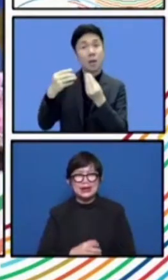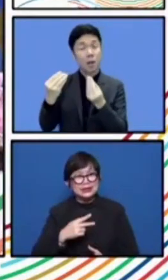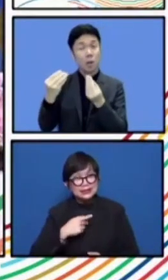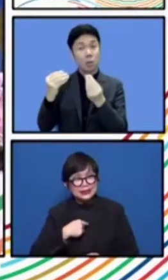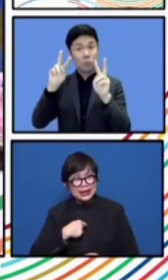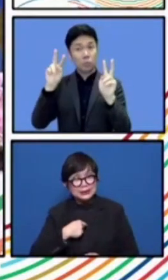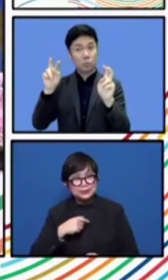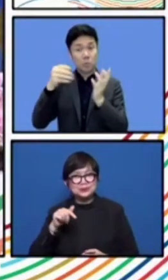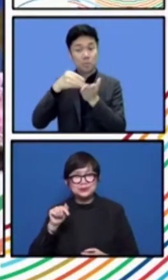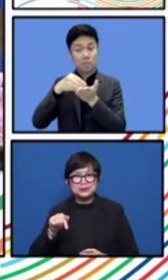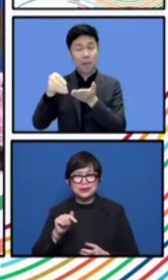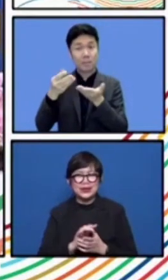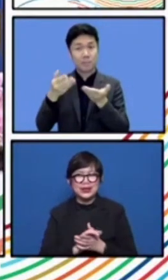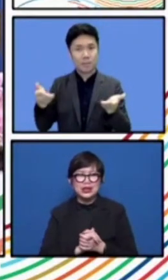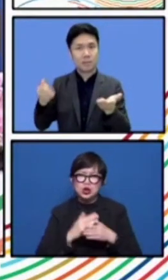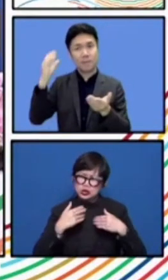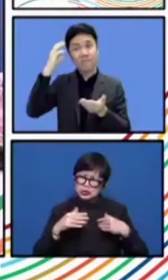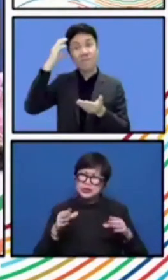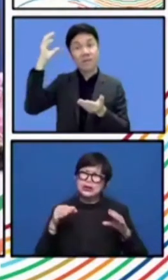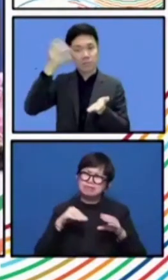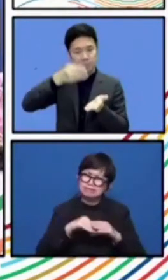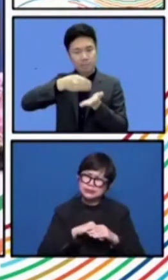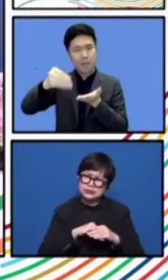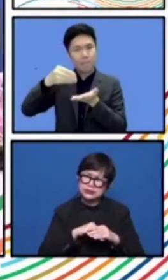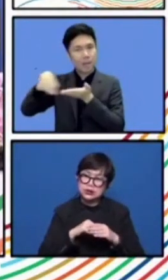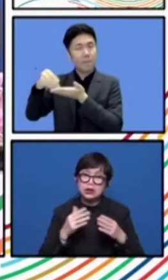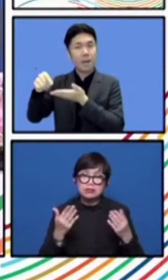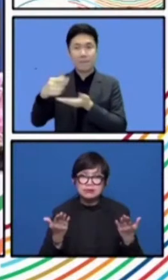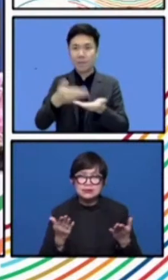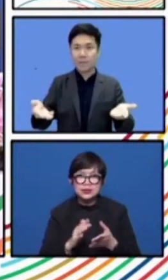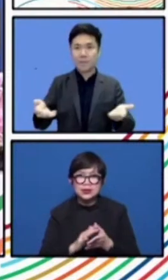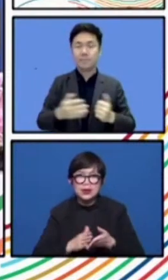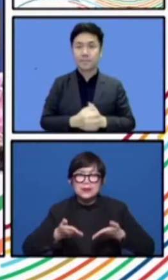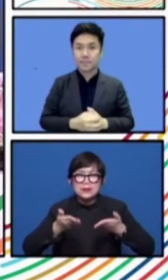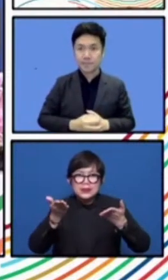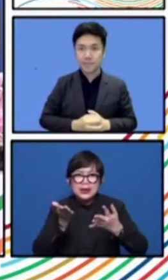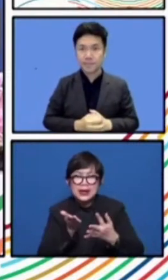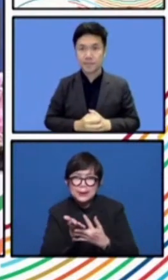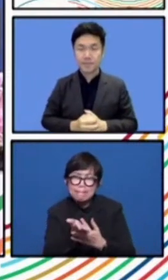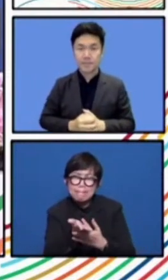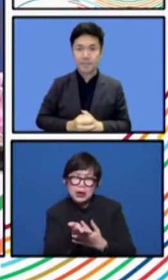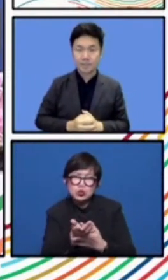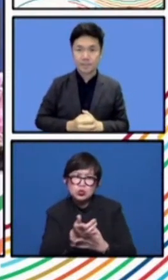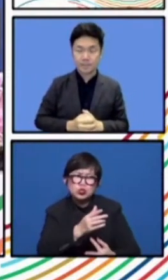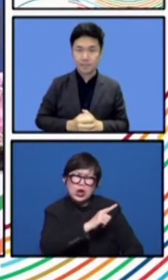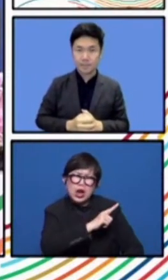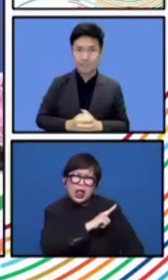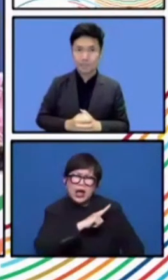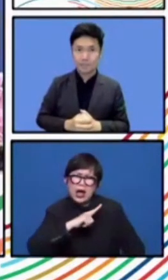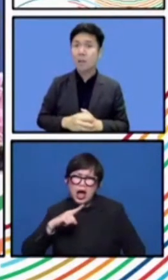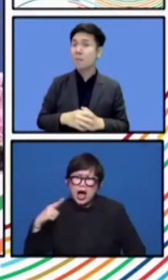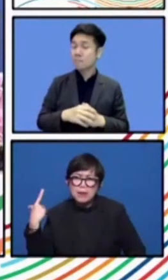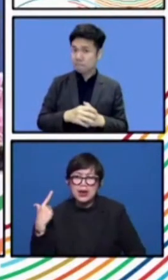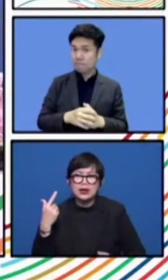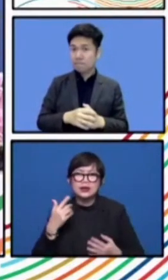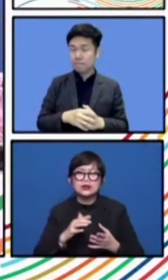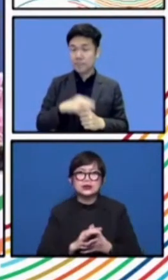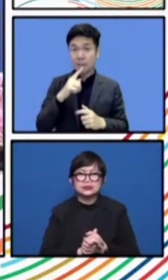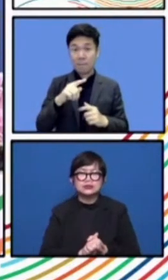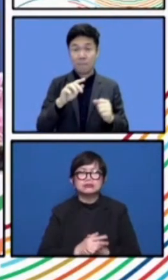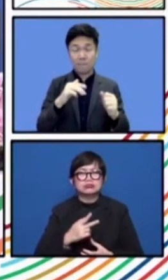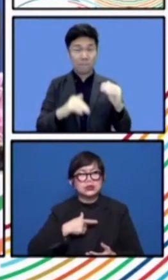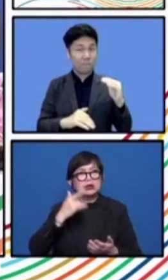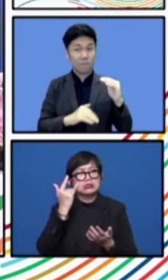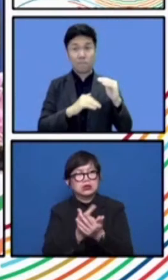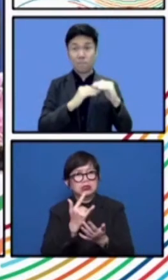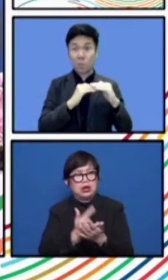for many many years still we are on the long way to go to achieve full accessibility